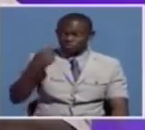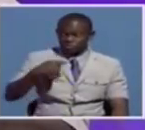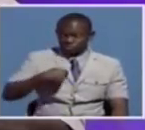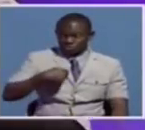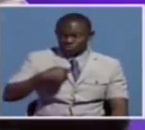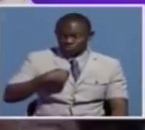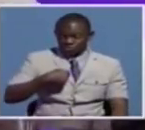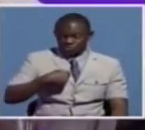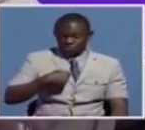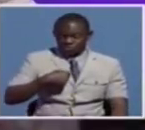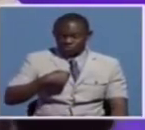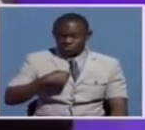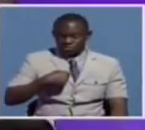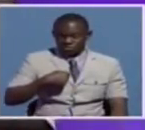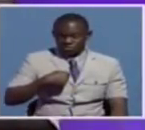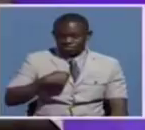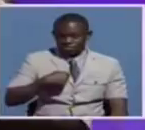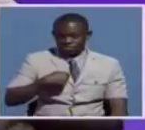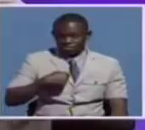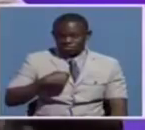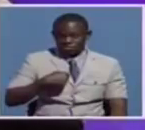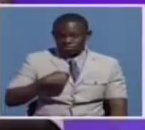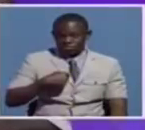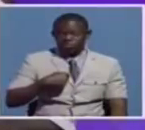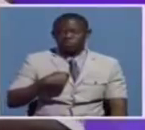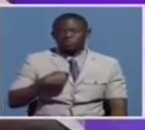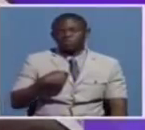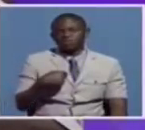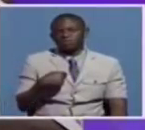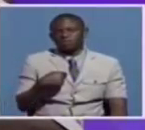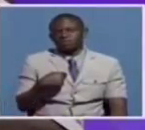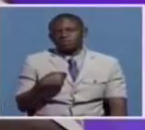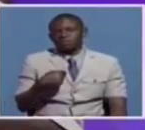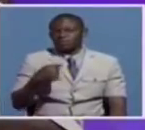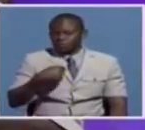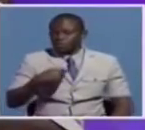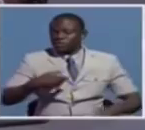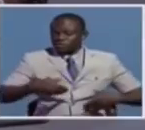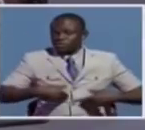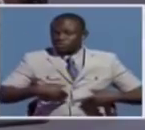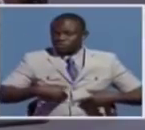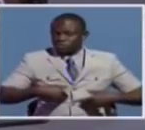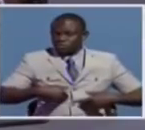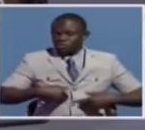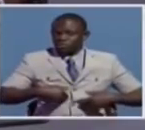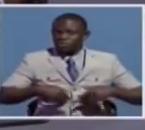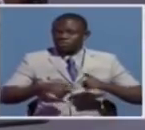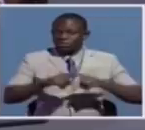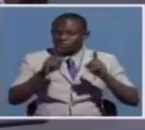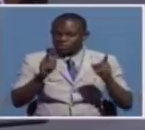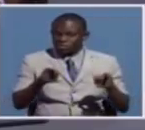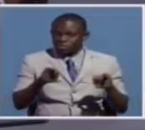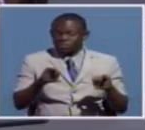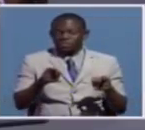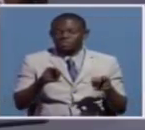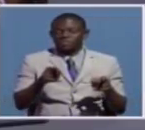I looked after the 5 kids, and they would always put them in my care, young as I was. And you were not the firstborn. And